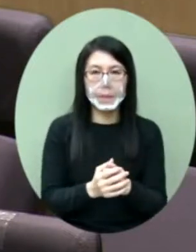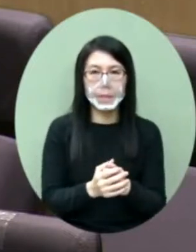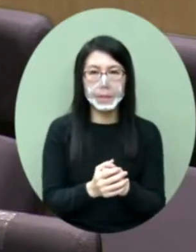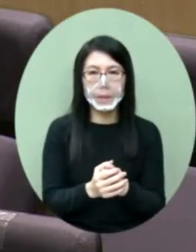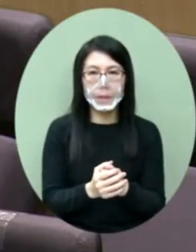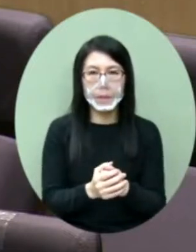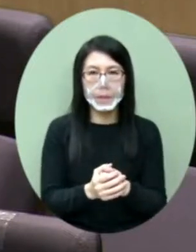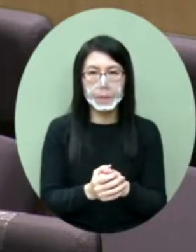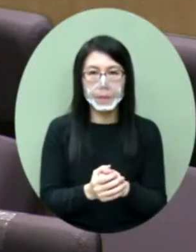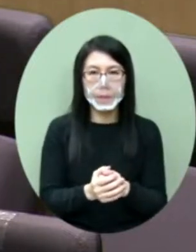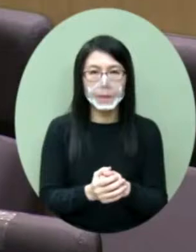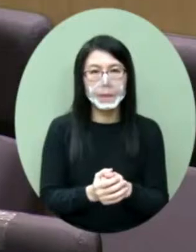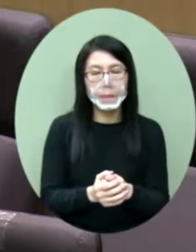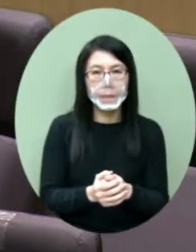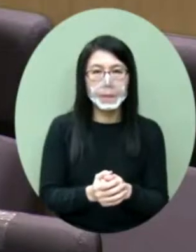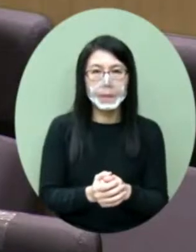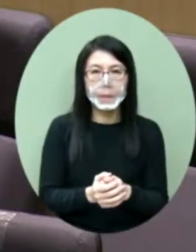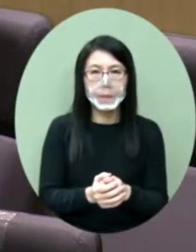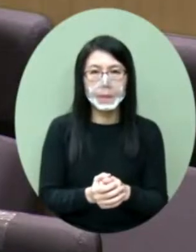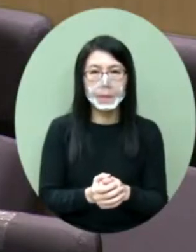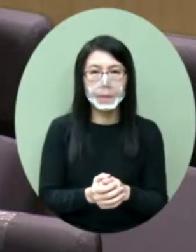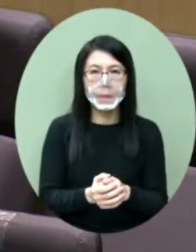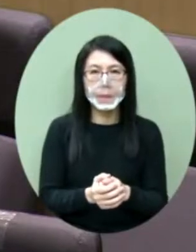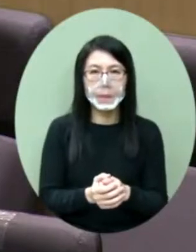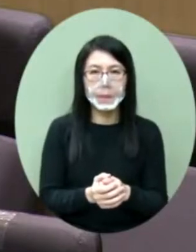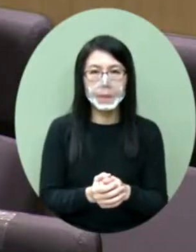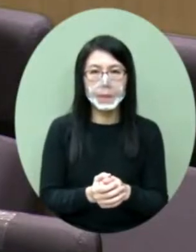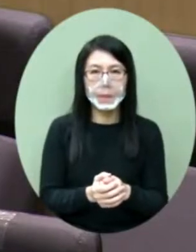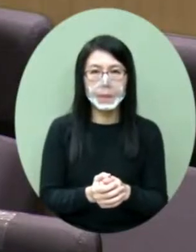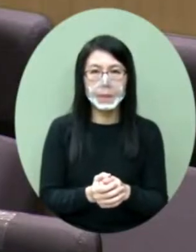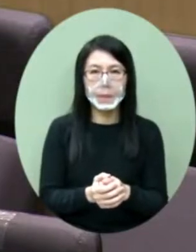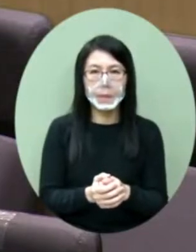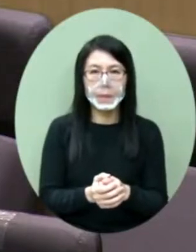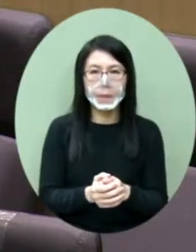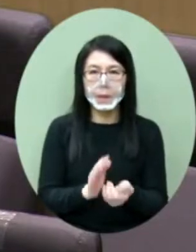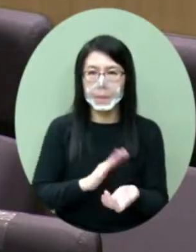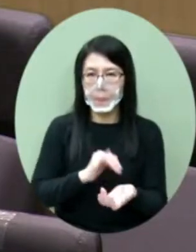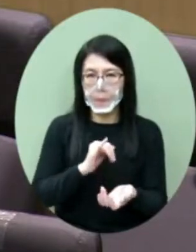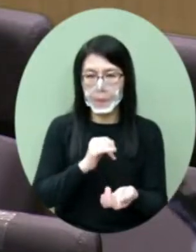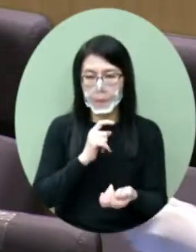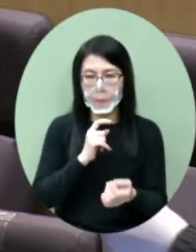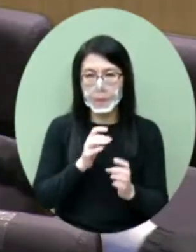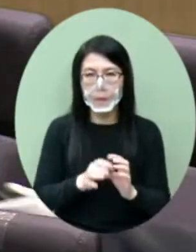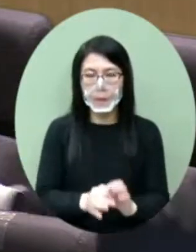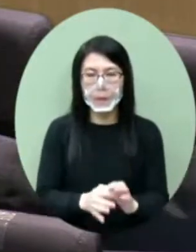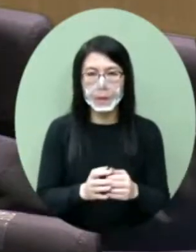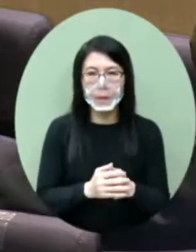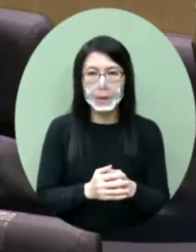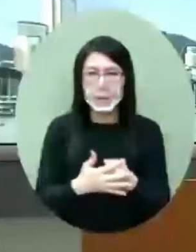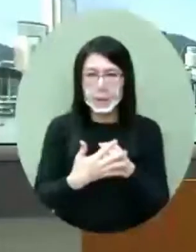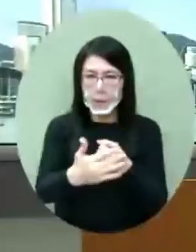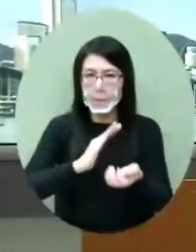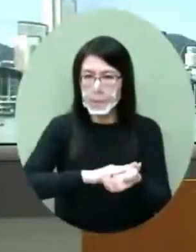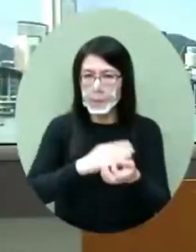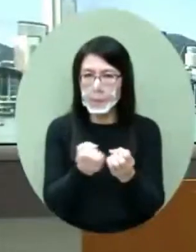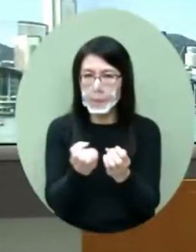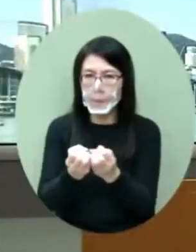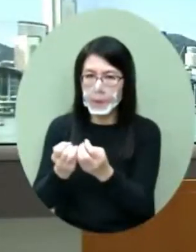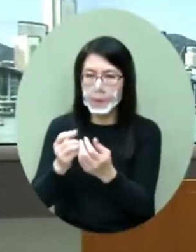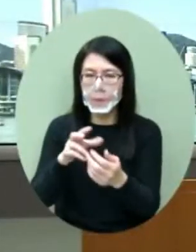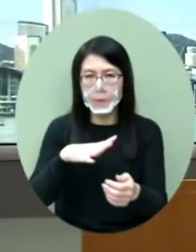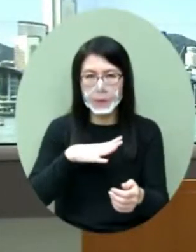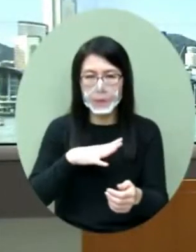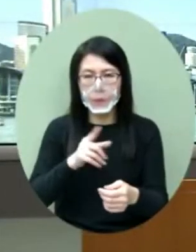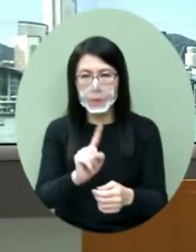correct? If not, what is the figure for the 5th wave as a whole and the number at this moment? Thank you. I understand the